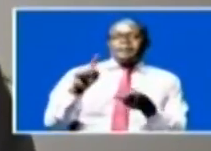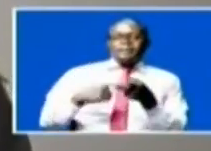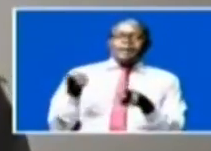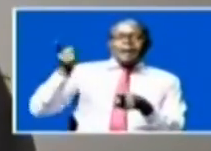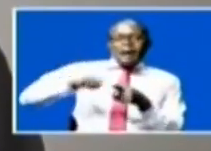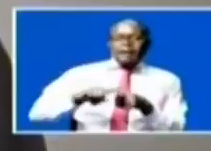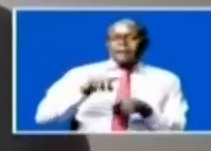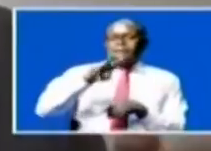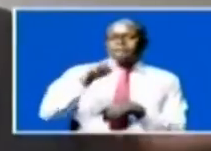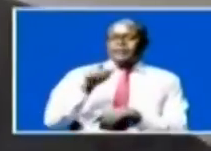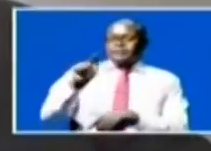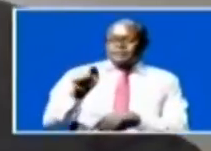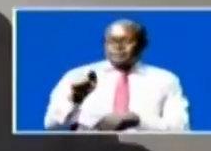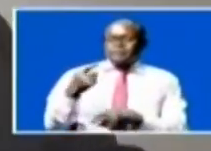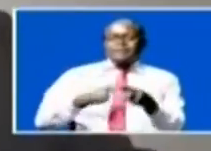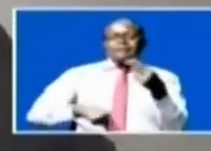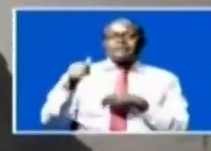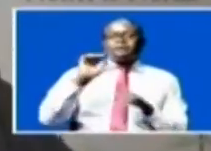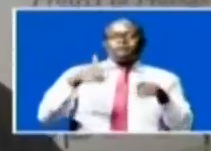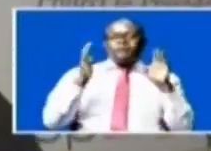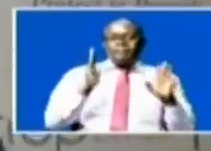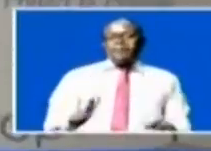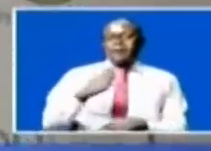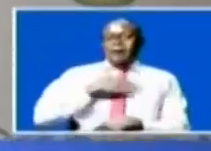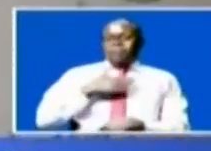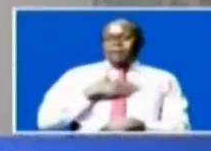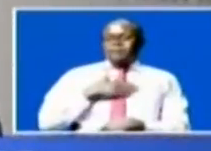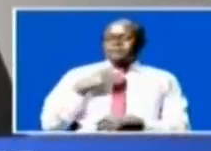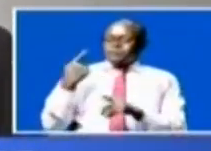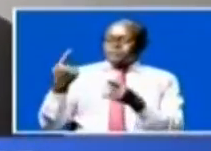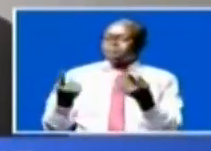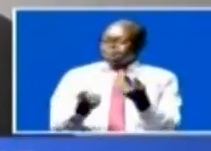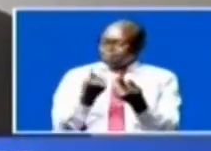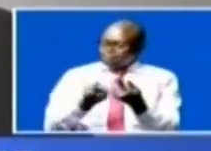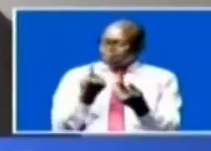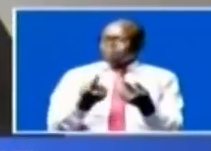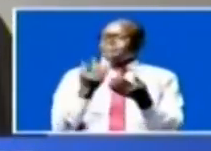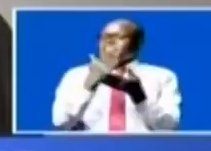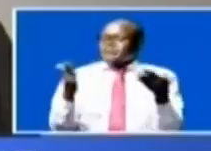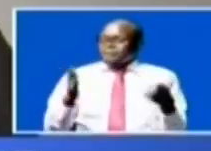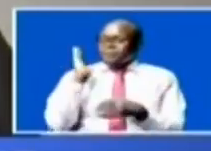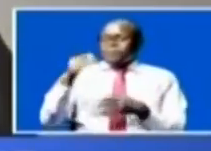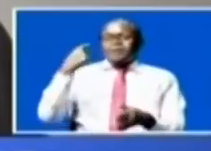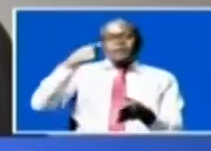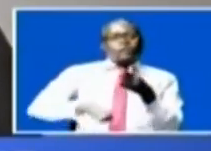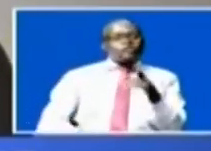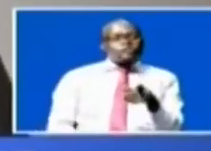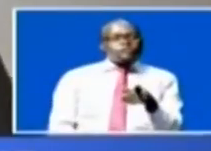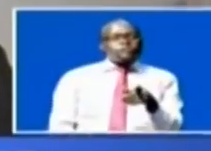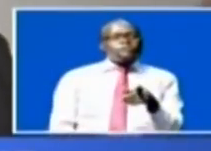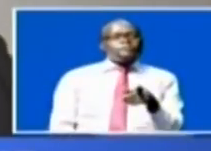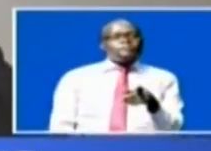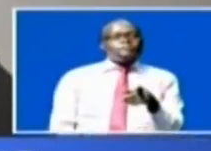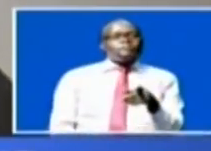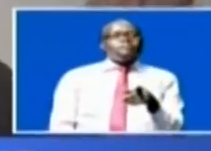VAT, then selling to a farmer. Because we've done calculations, something that will cost from me to